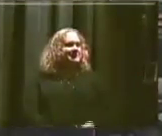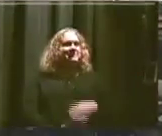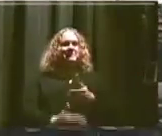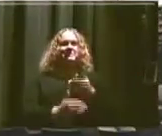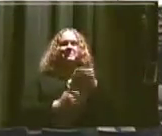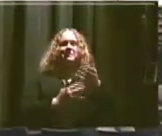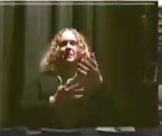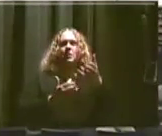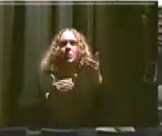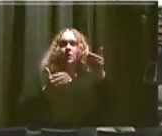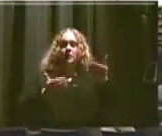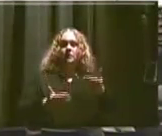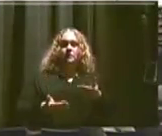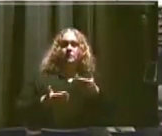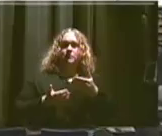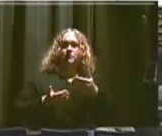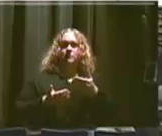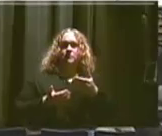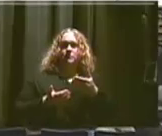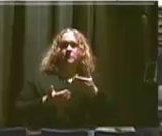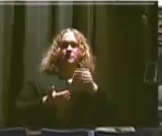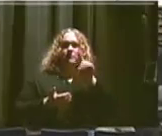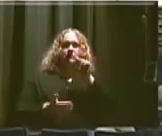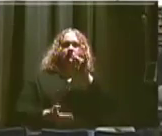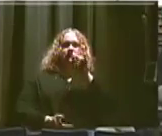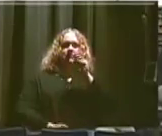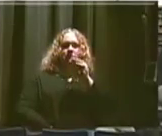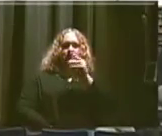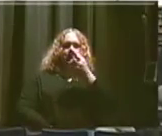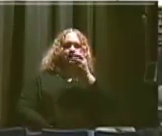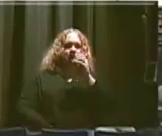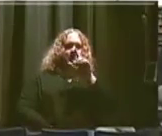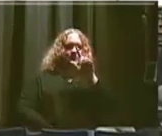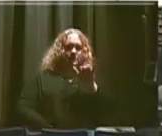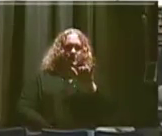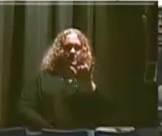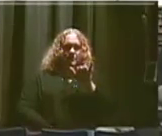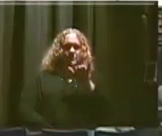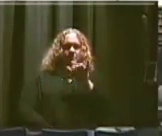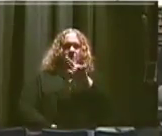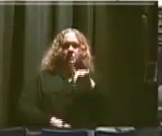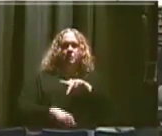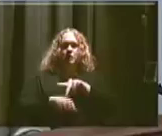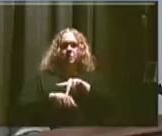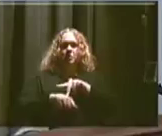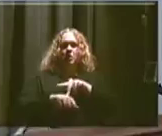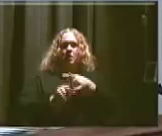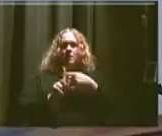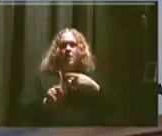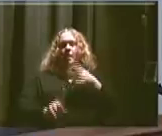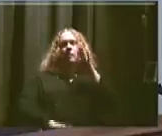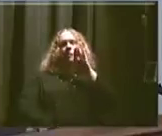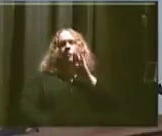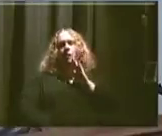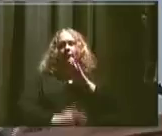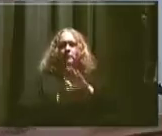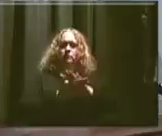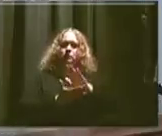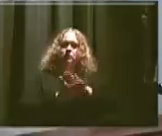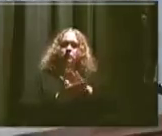Next, I would like to introduce to you Tim Healy, principal at Brown School, to introduce his middle school